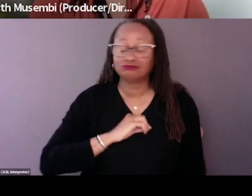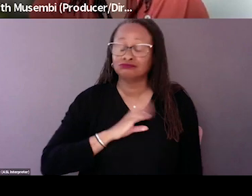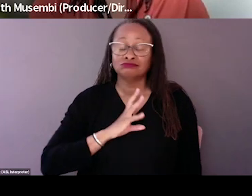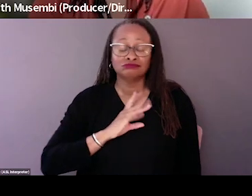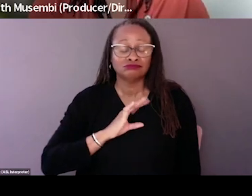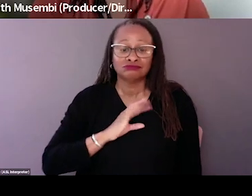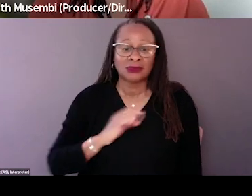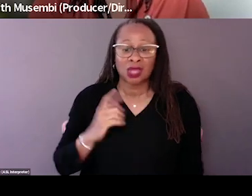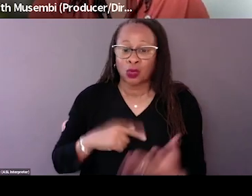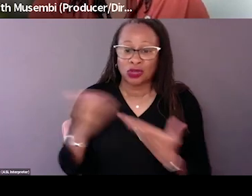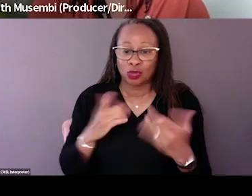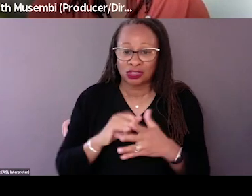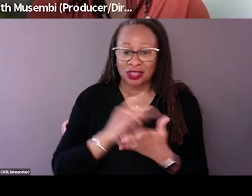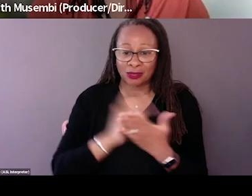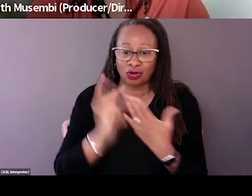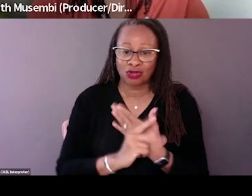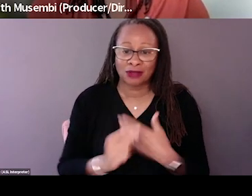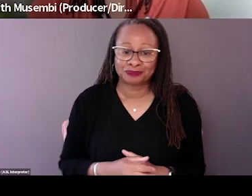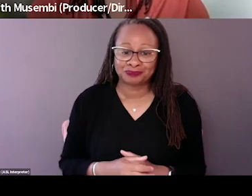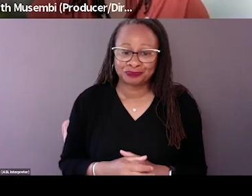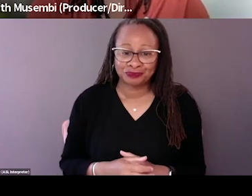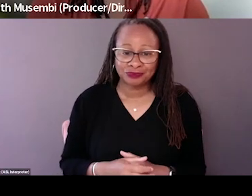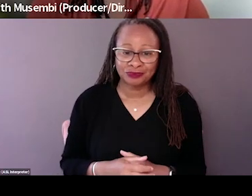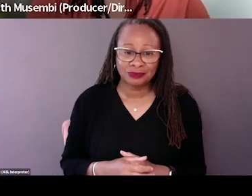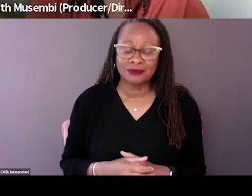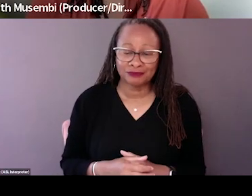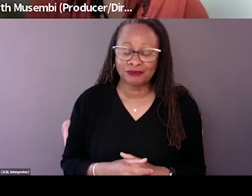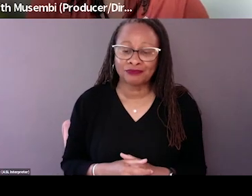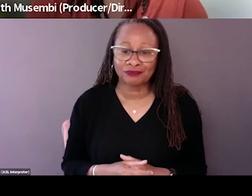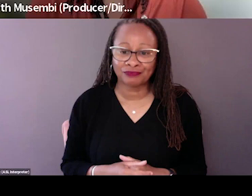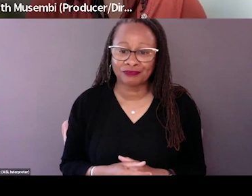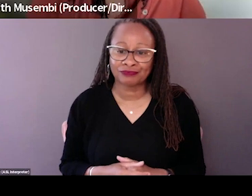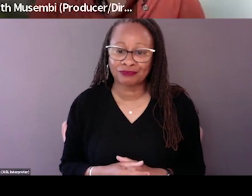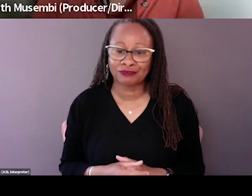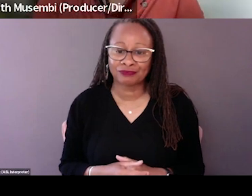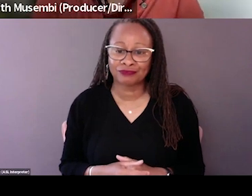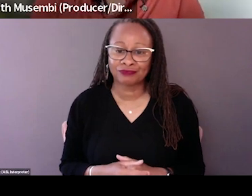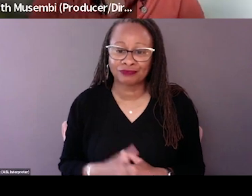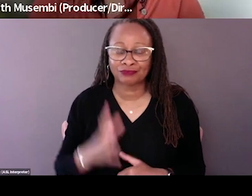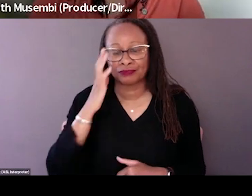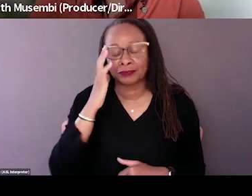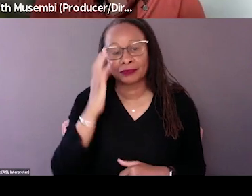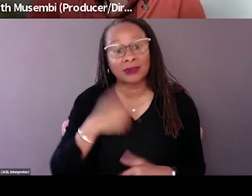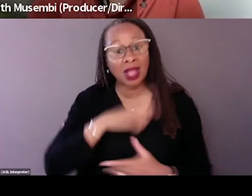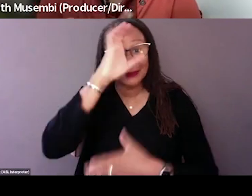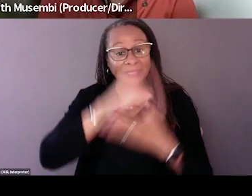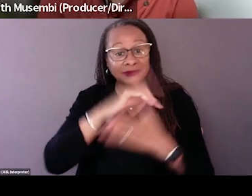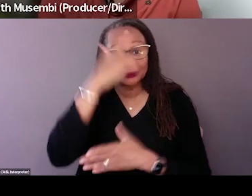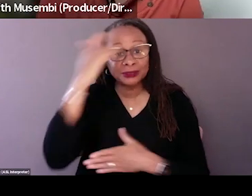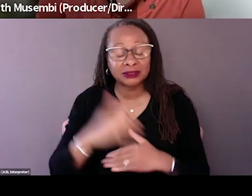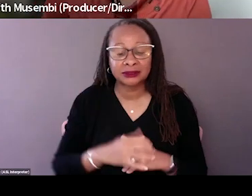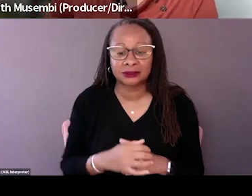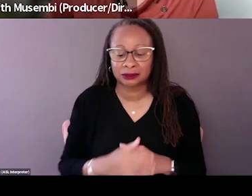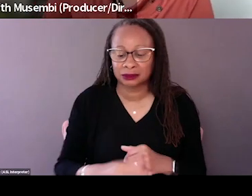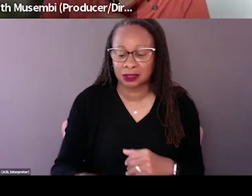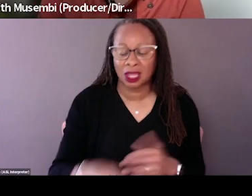brought to that show and brought to Savannah Queens. And I think it's because there was there were